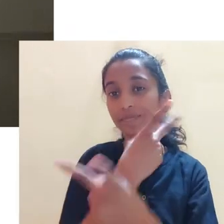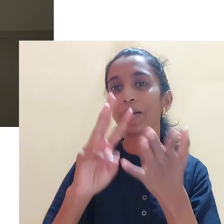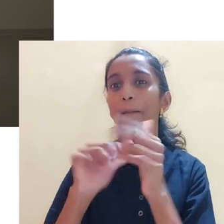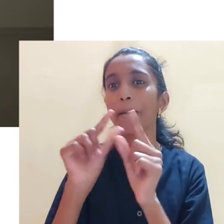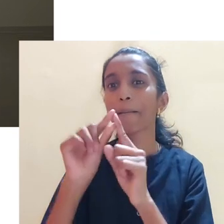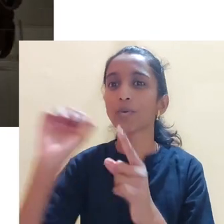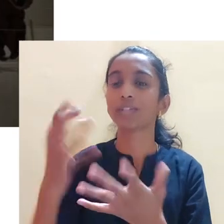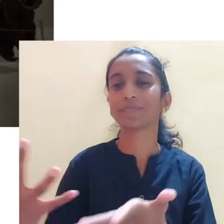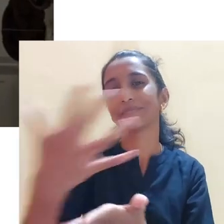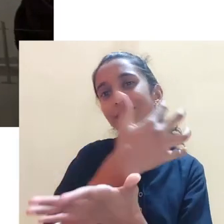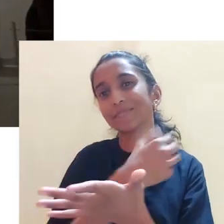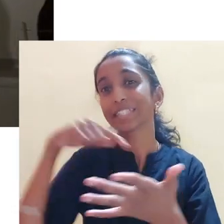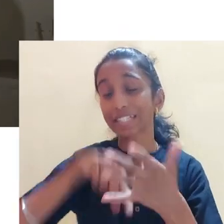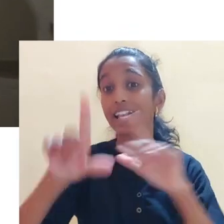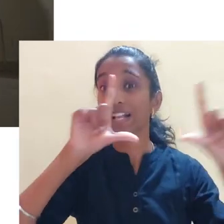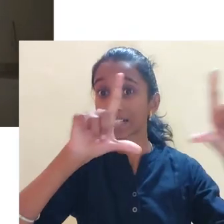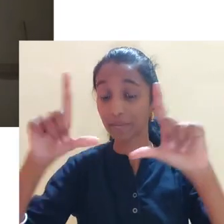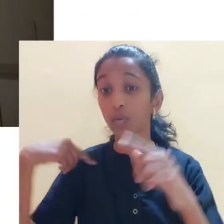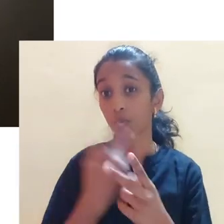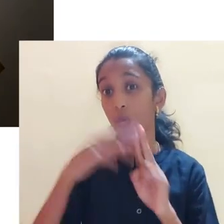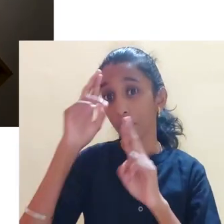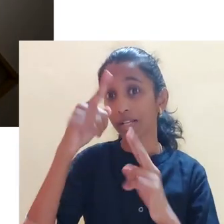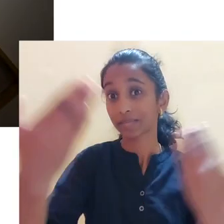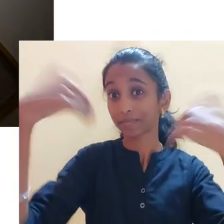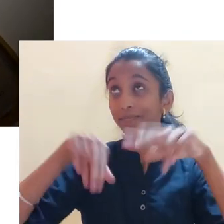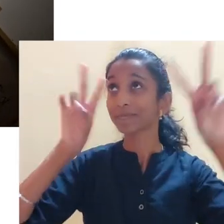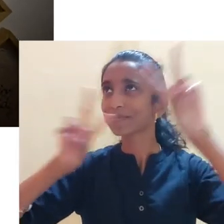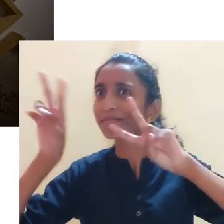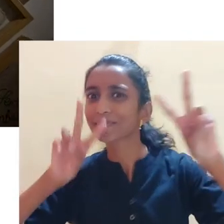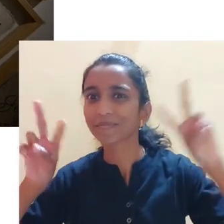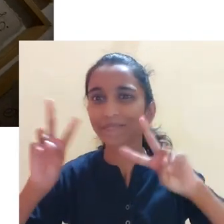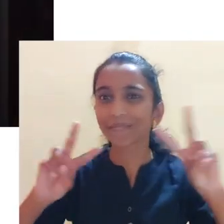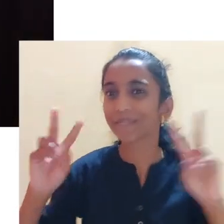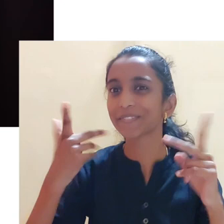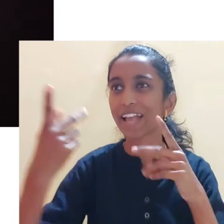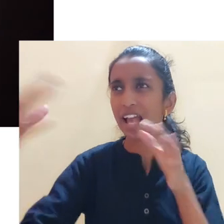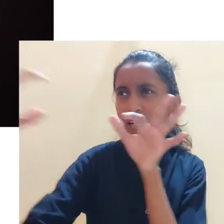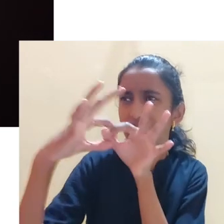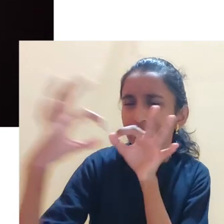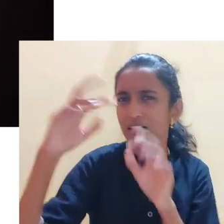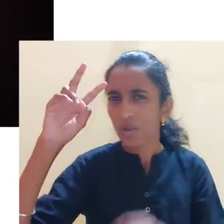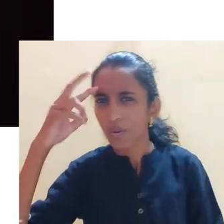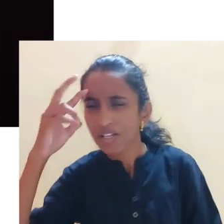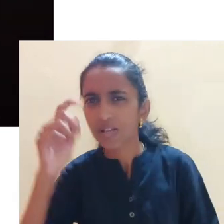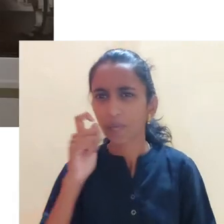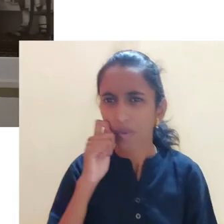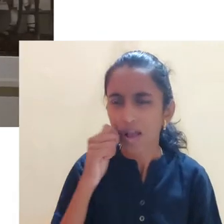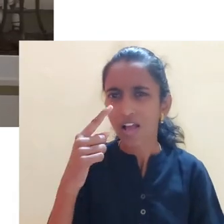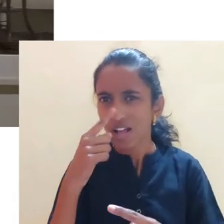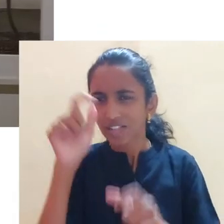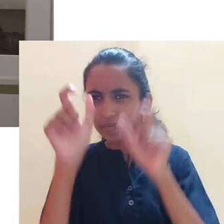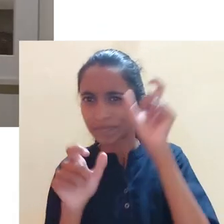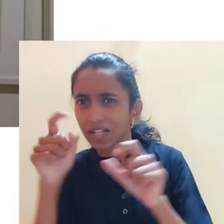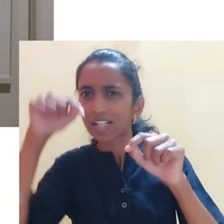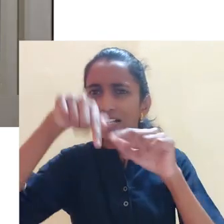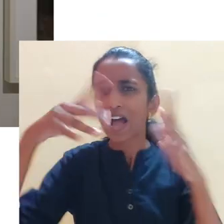MAP collection. Through this exhibition, we hope you can explore and contemplate interrelated questions of gender, gender